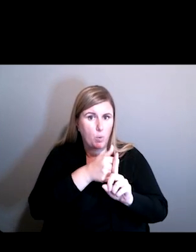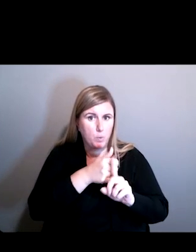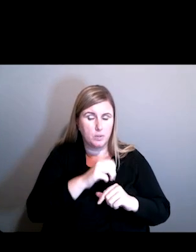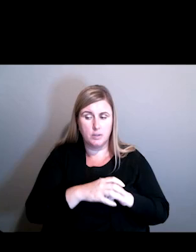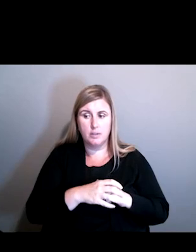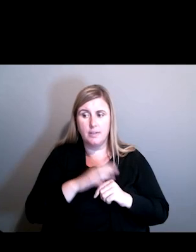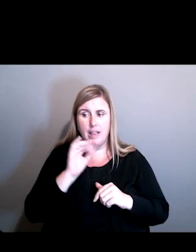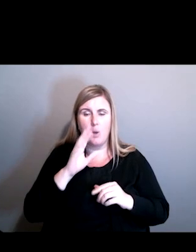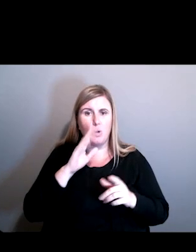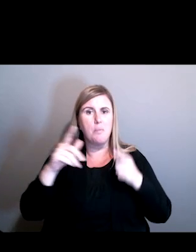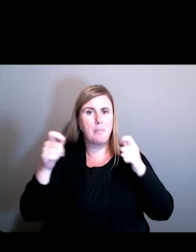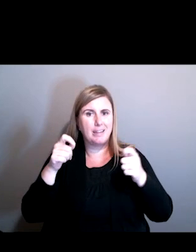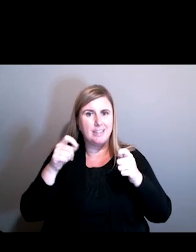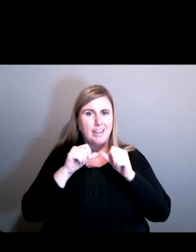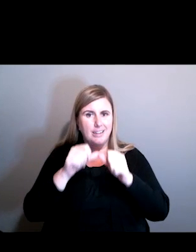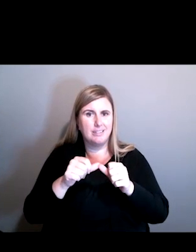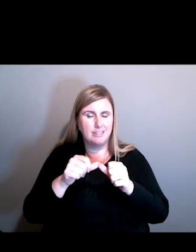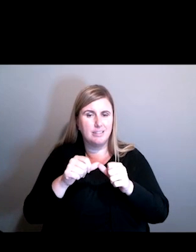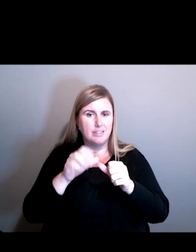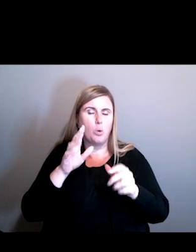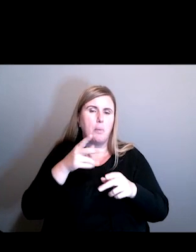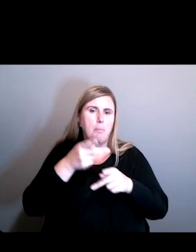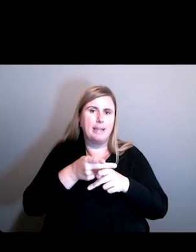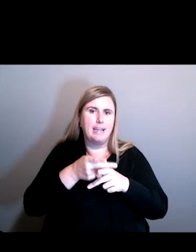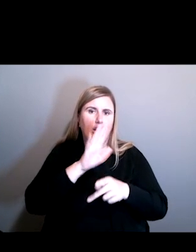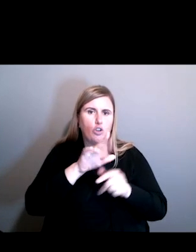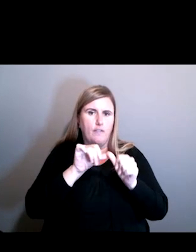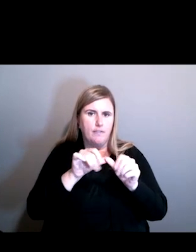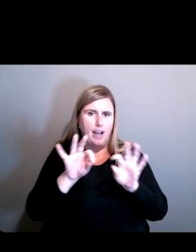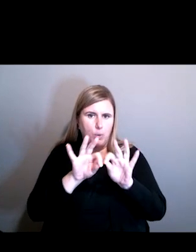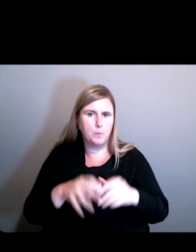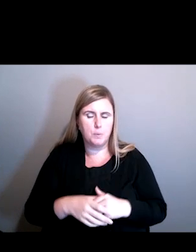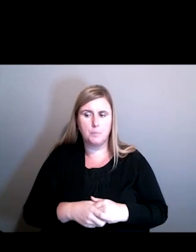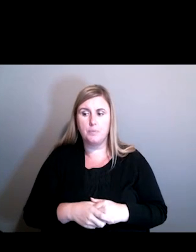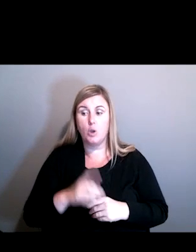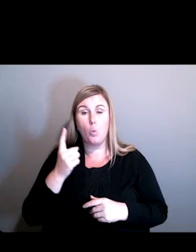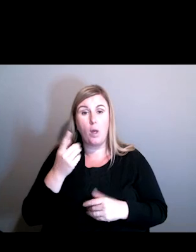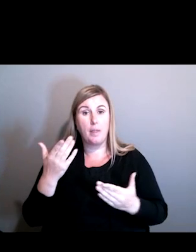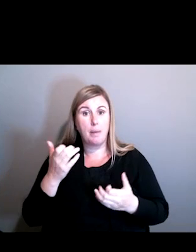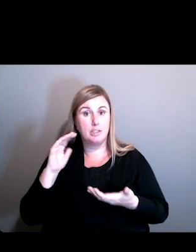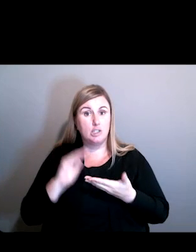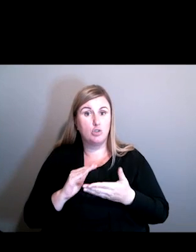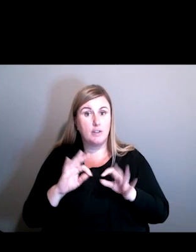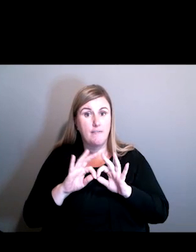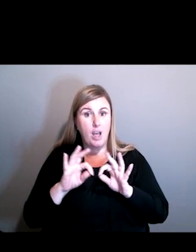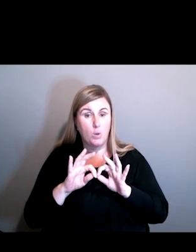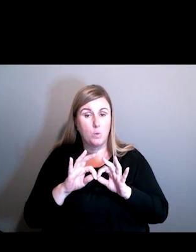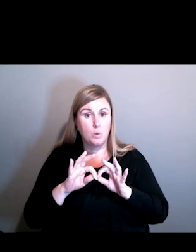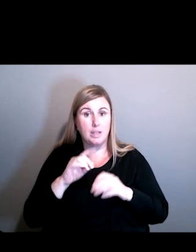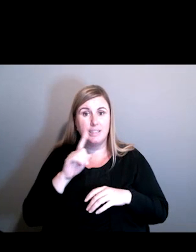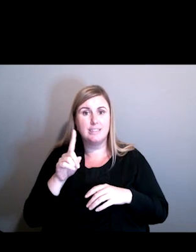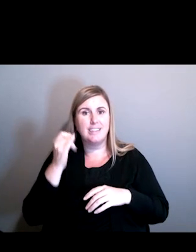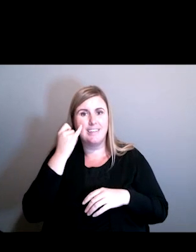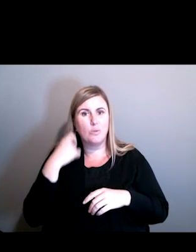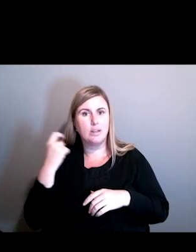own. So that will maintain their value. One thing that may decrease the value of our